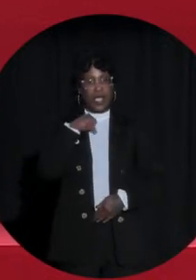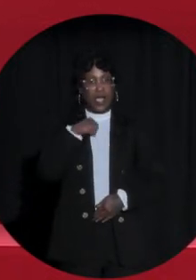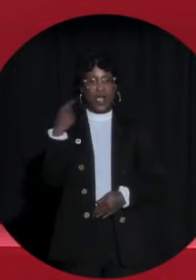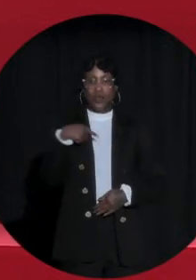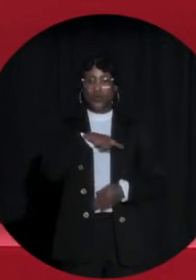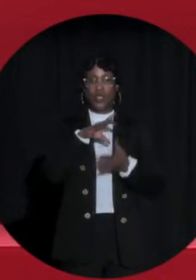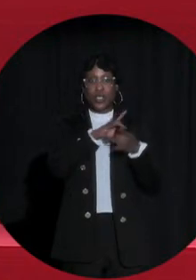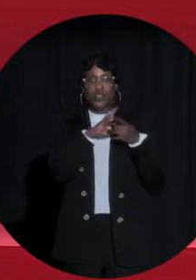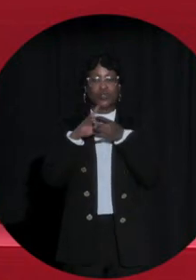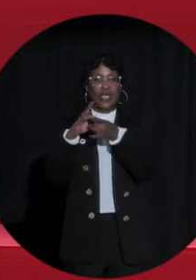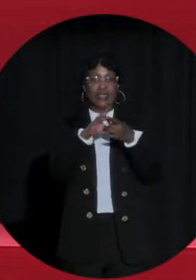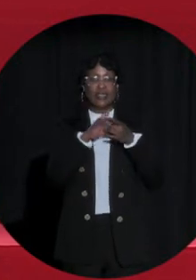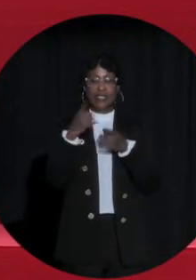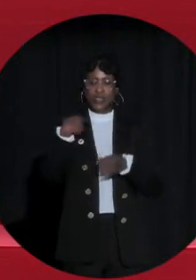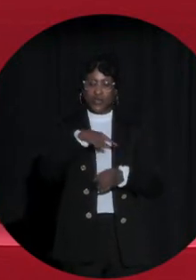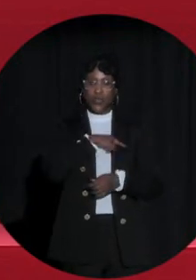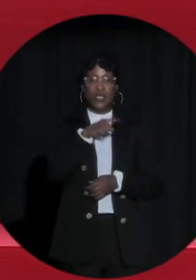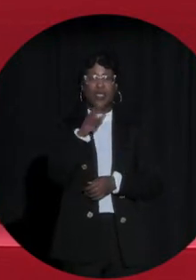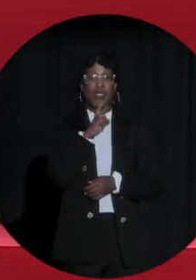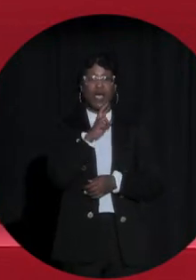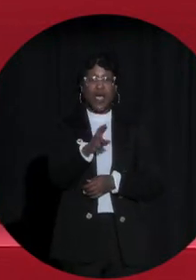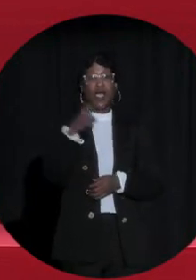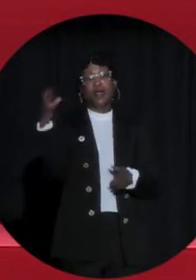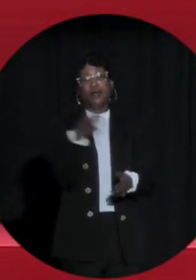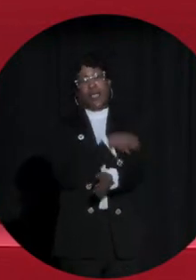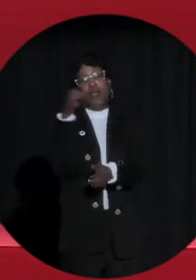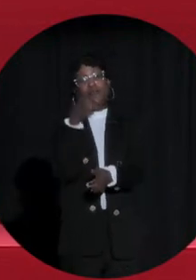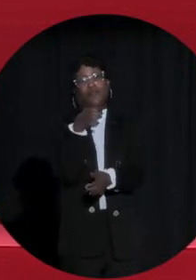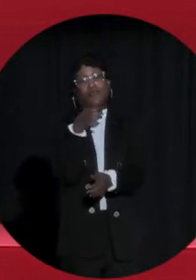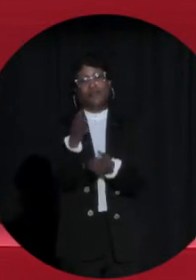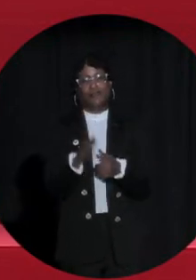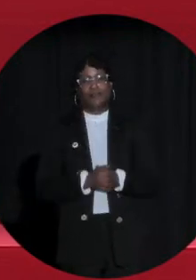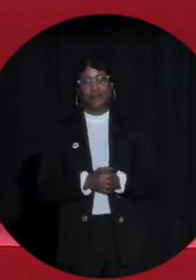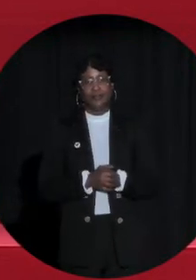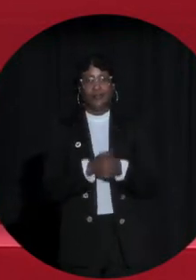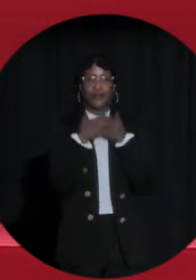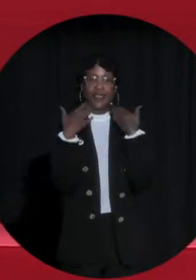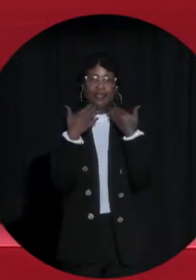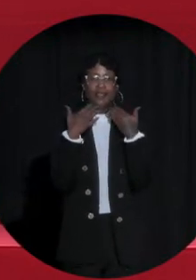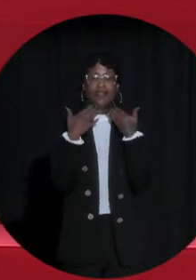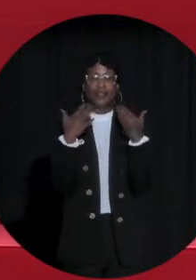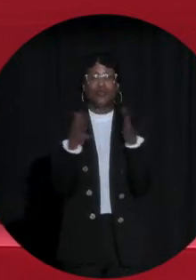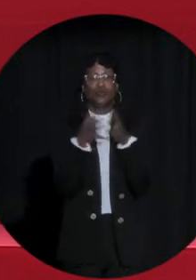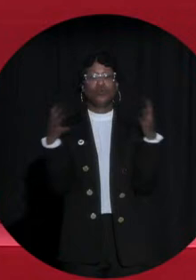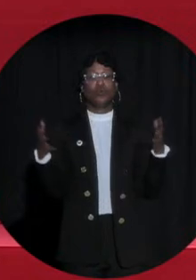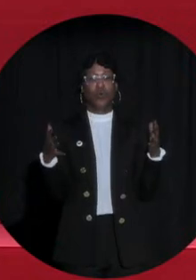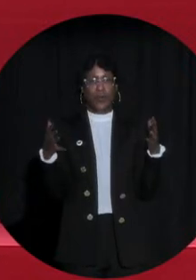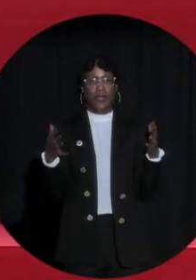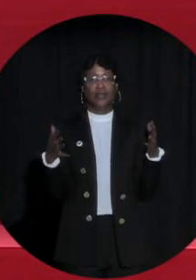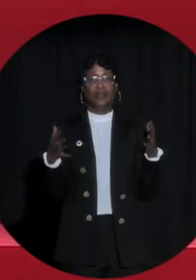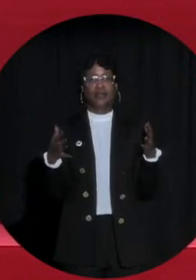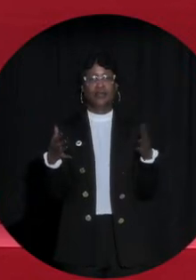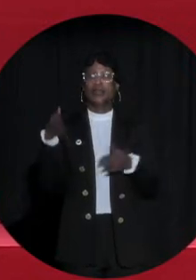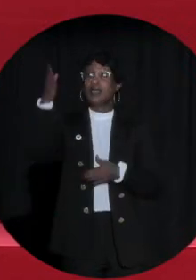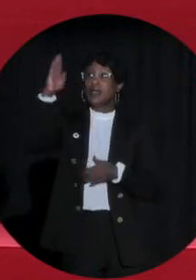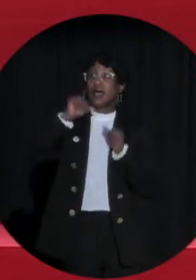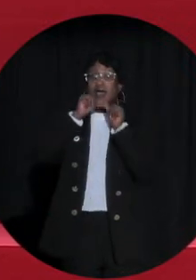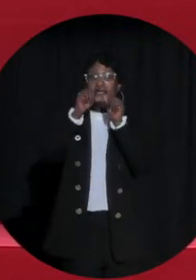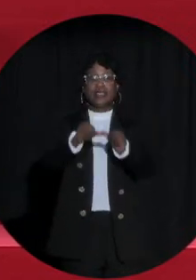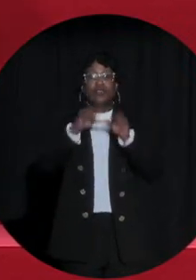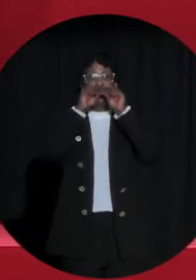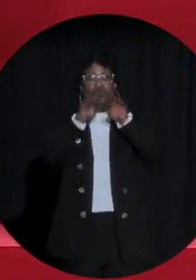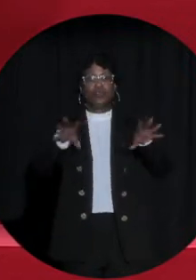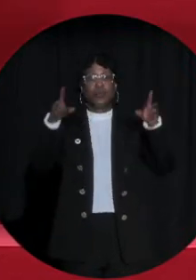Prince Georgians. We are powerful. Thank you all so much. May God continue to bless you, and may